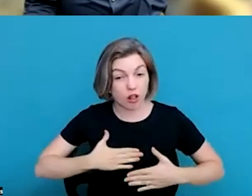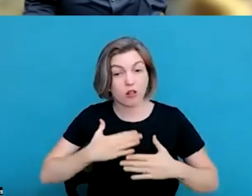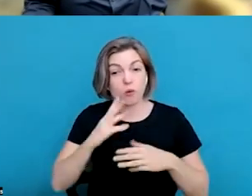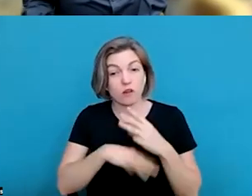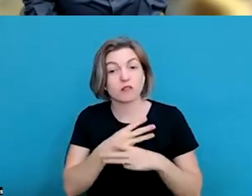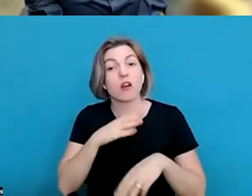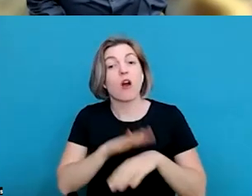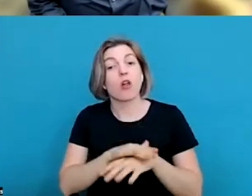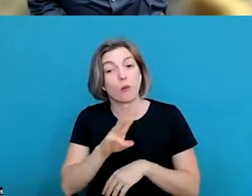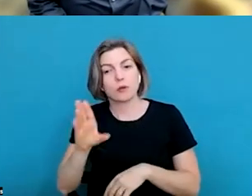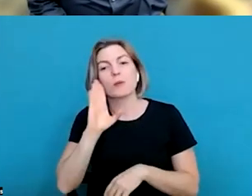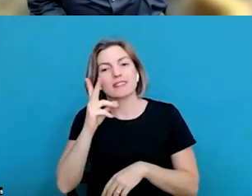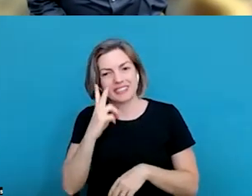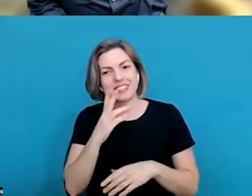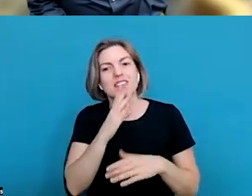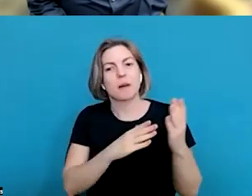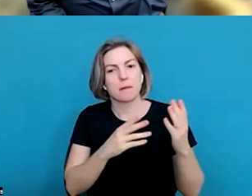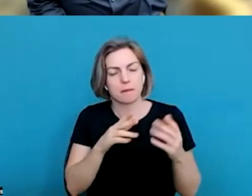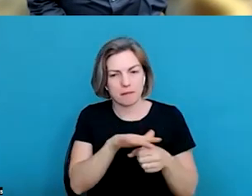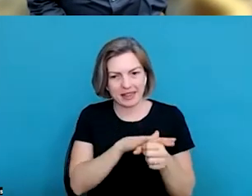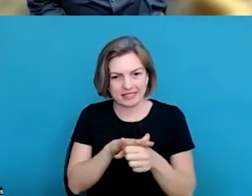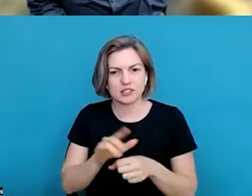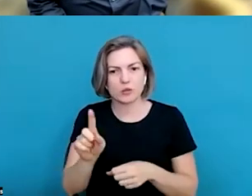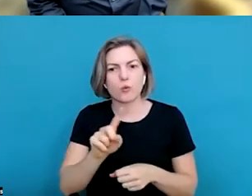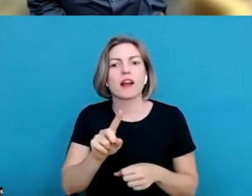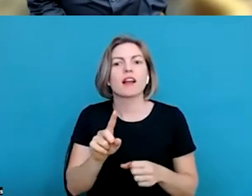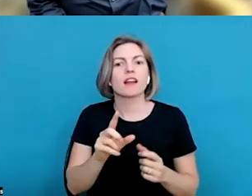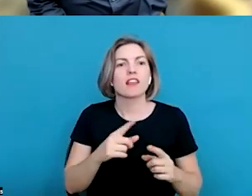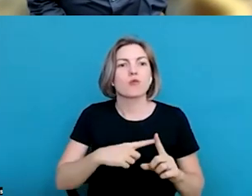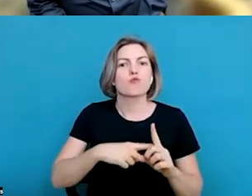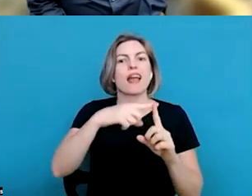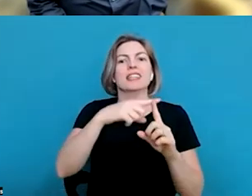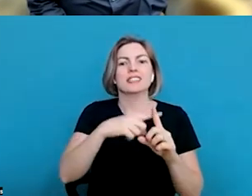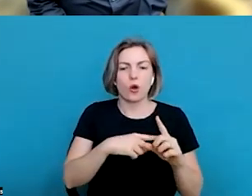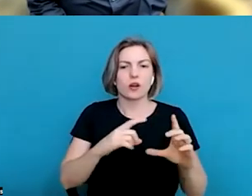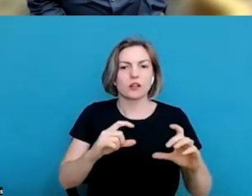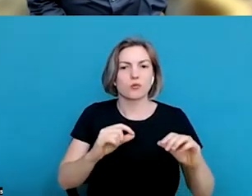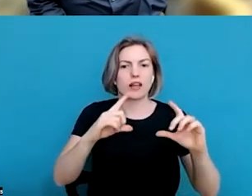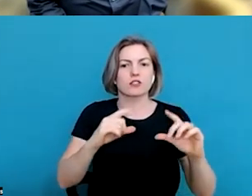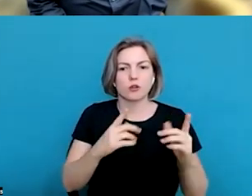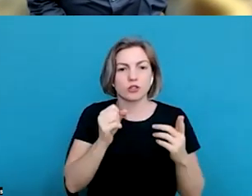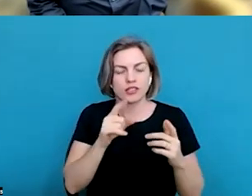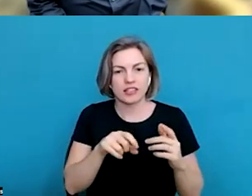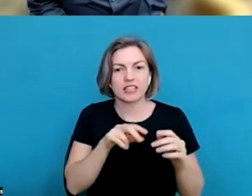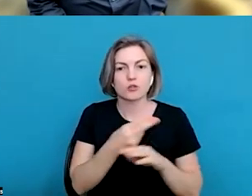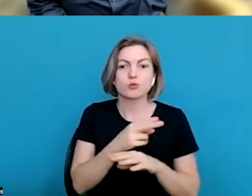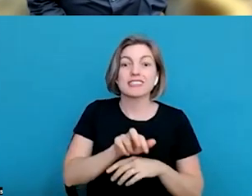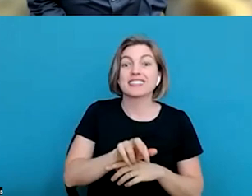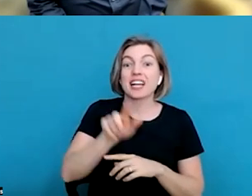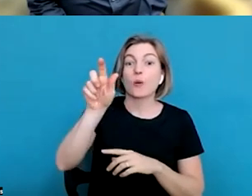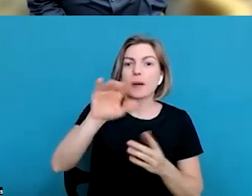website you'll find places where they raise and lower things so that you could perhaps take a stairway and change it into a